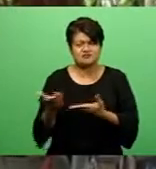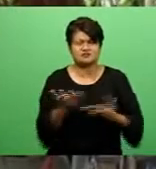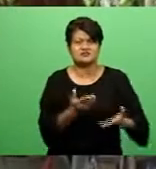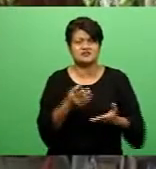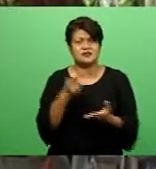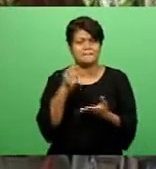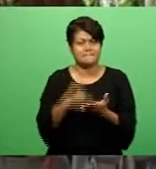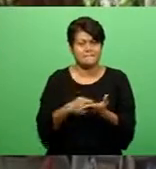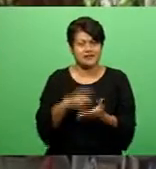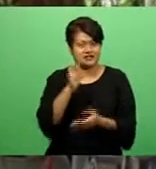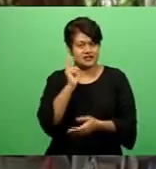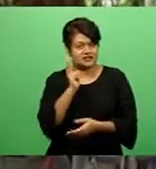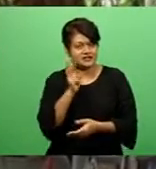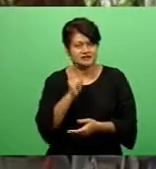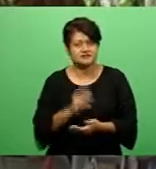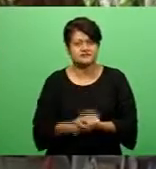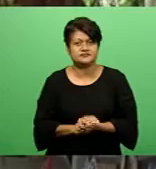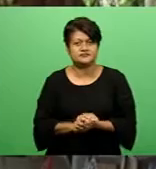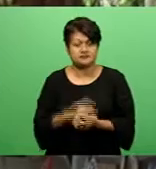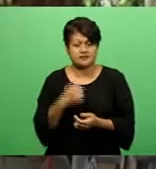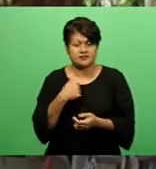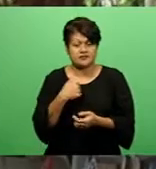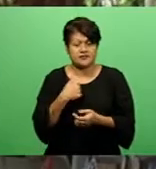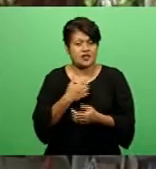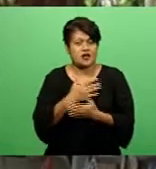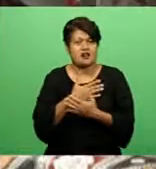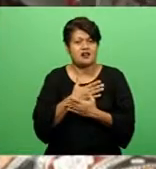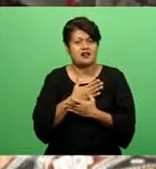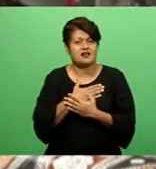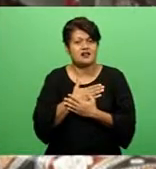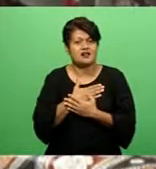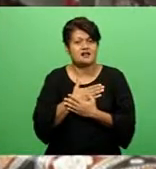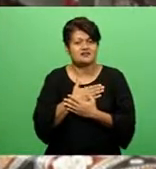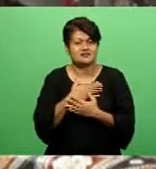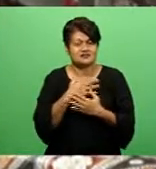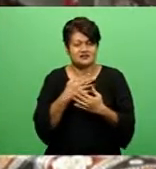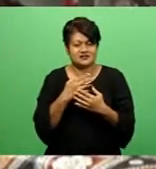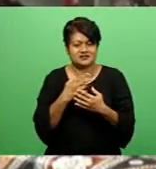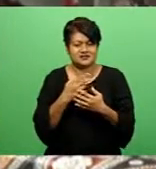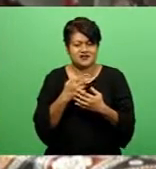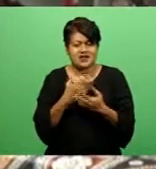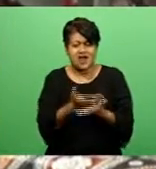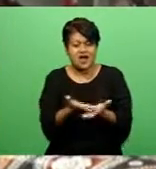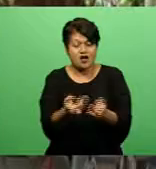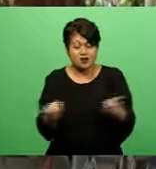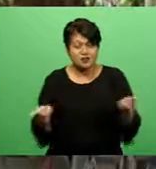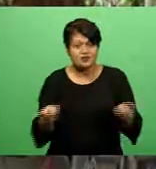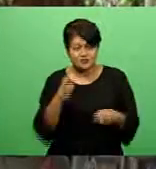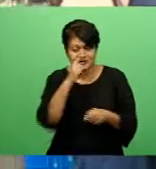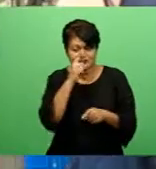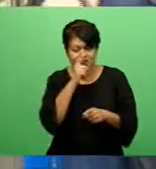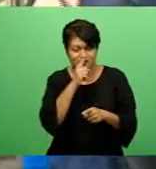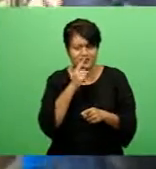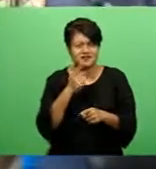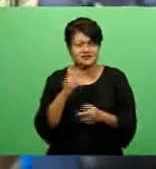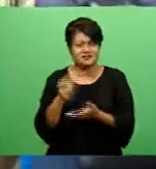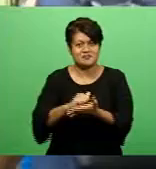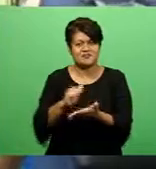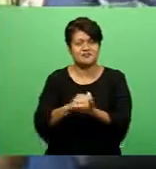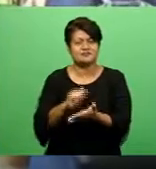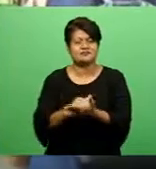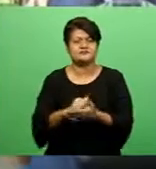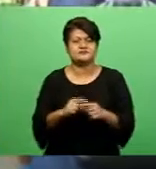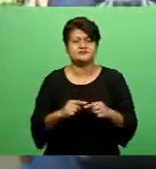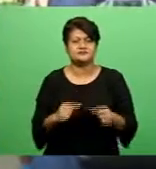the student garden market, and I really love the response of the public towards our unique products. Event